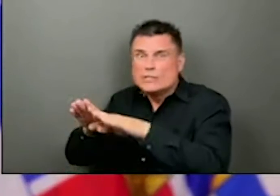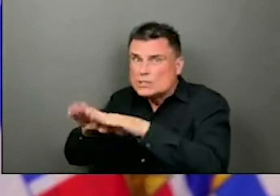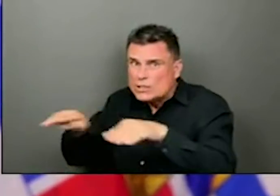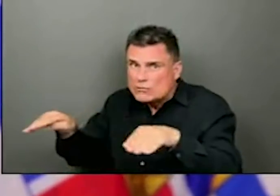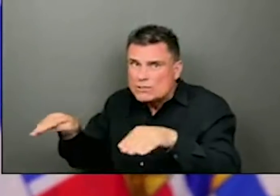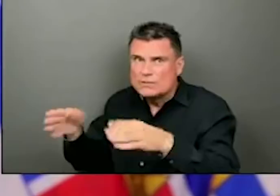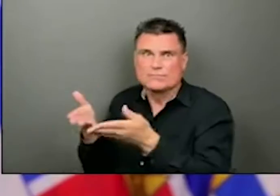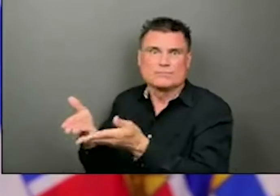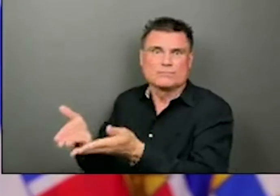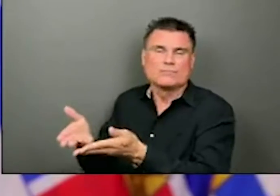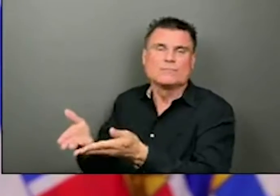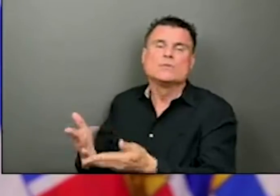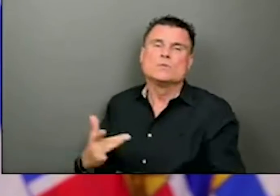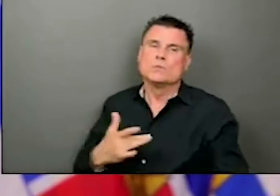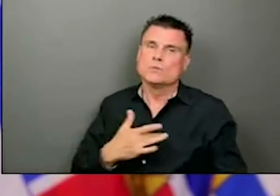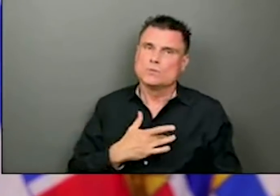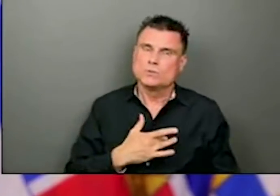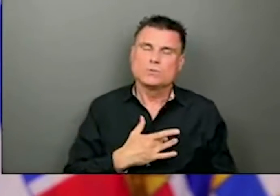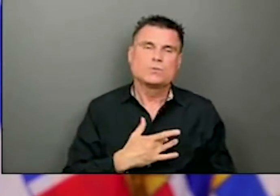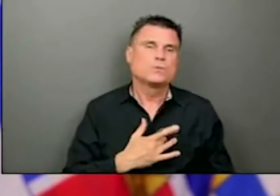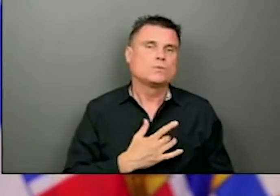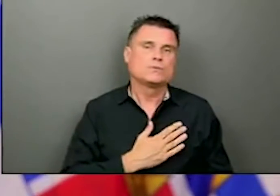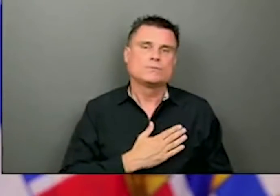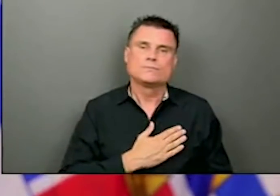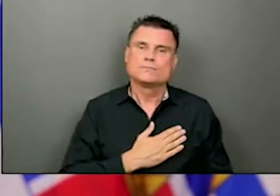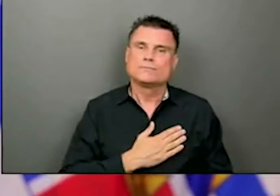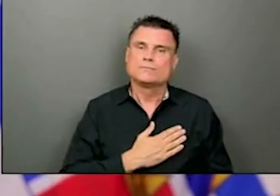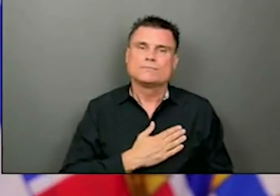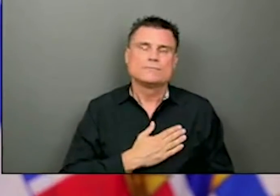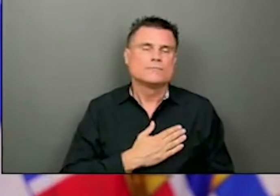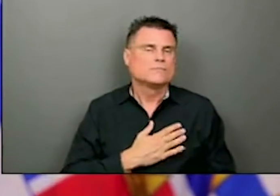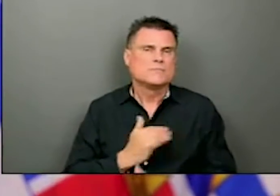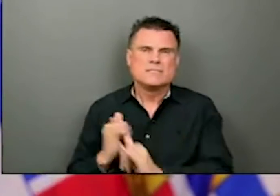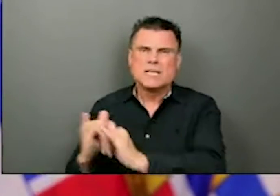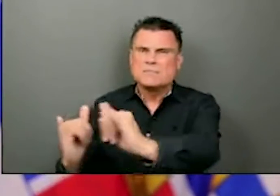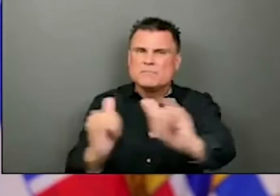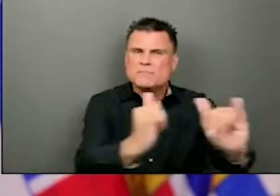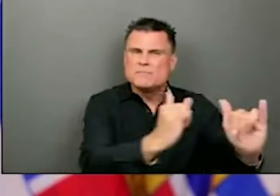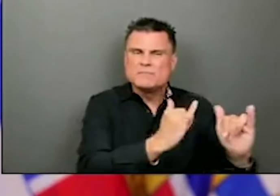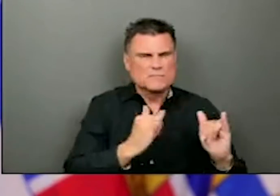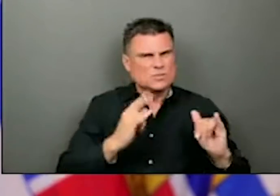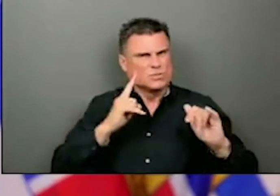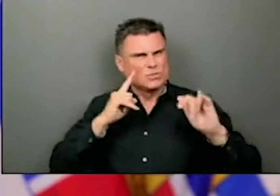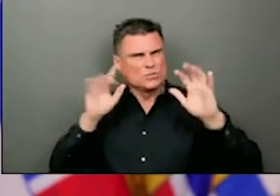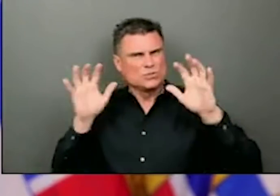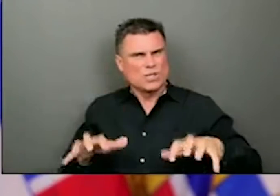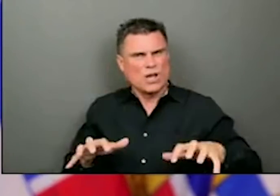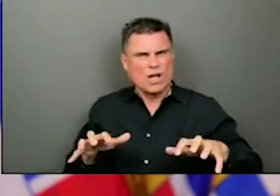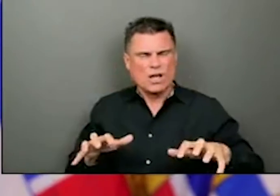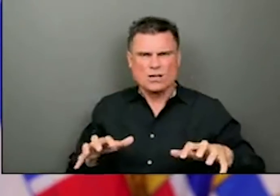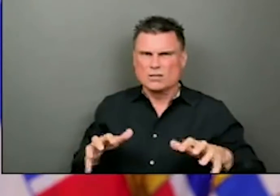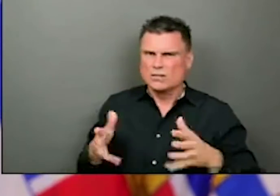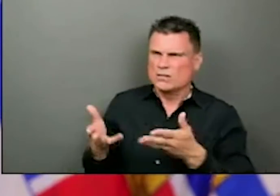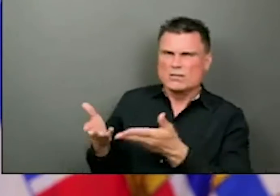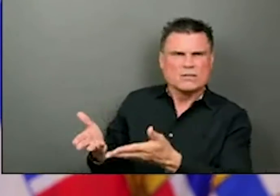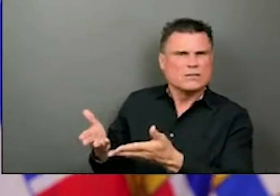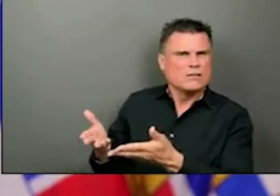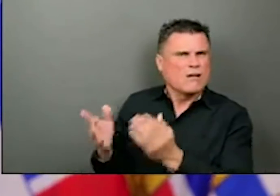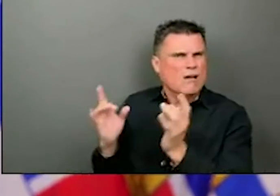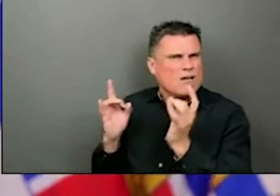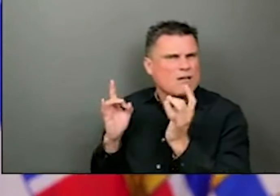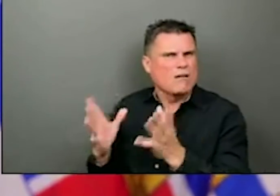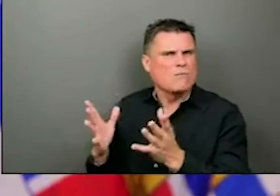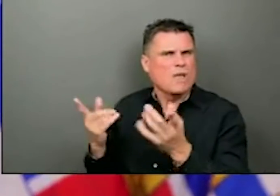of 215 First Nations children. I realize it's because there are no words that can